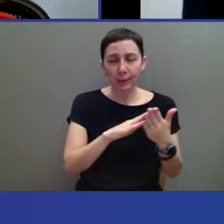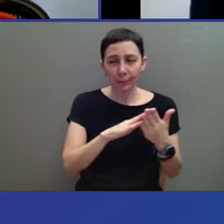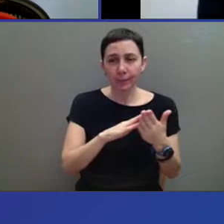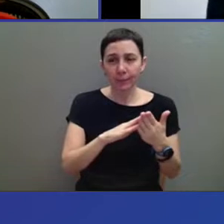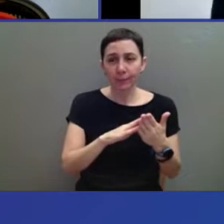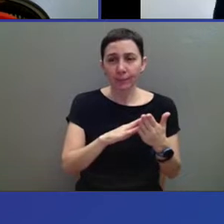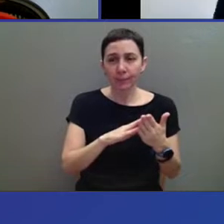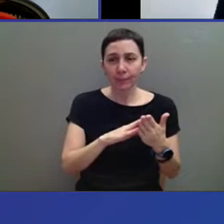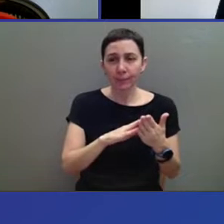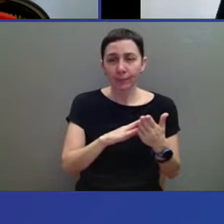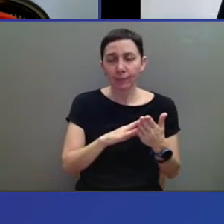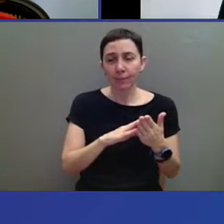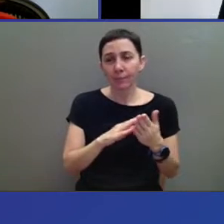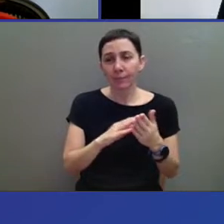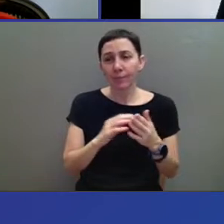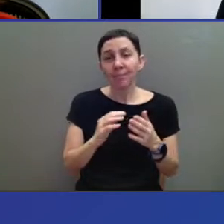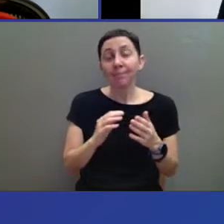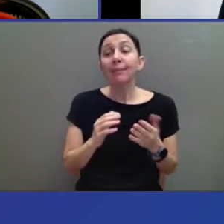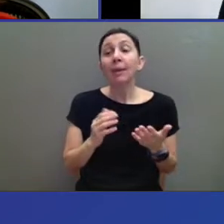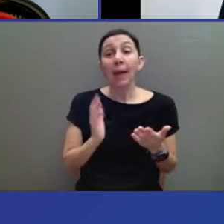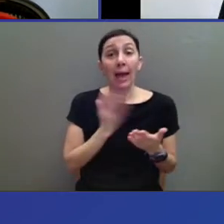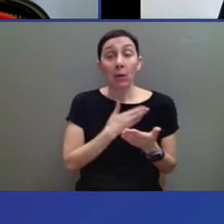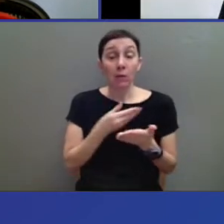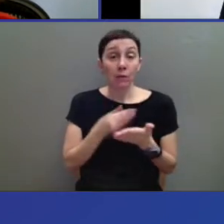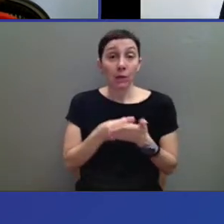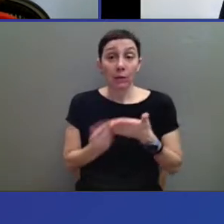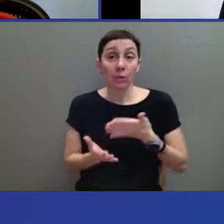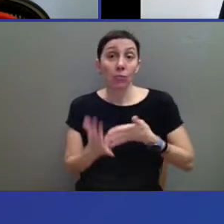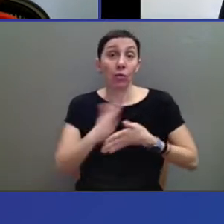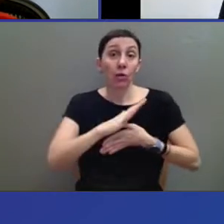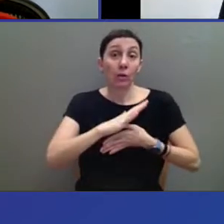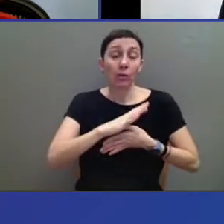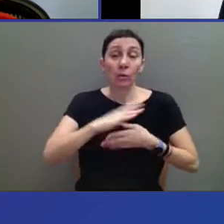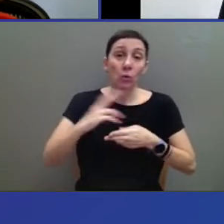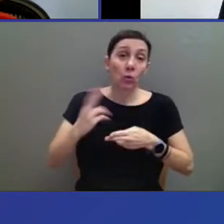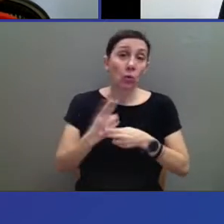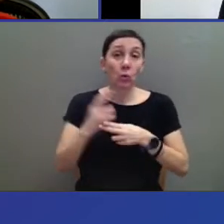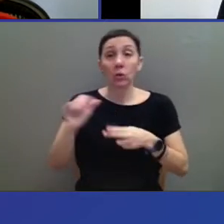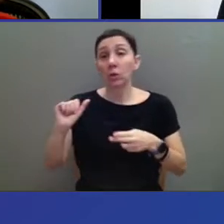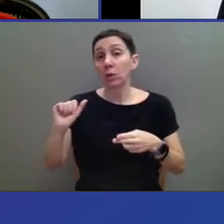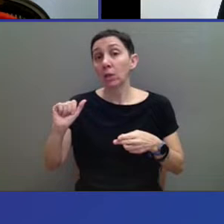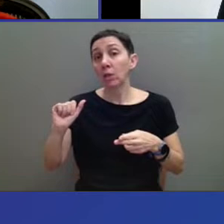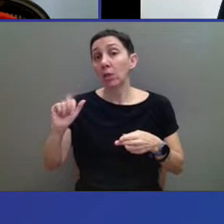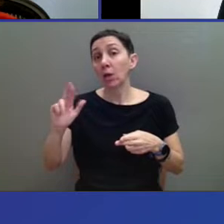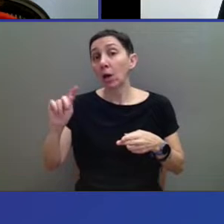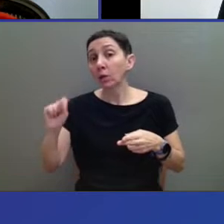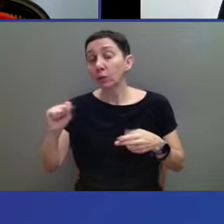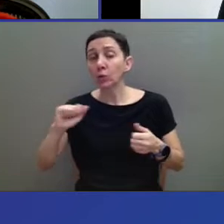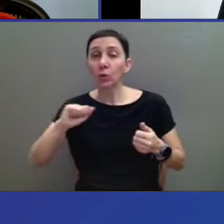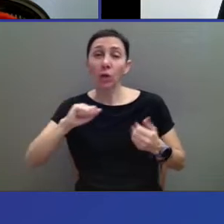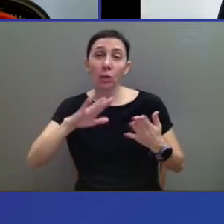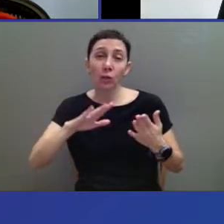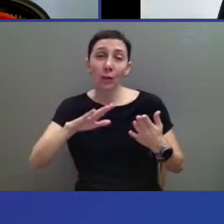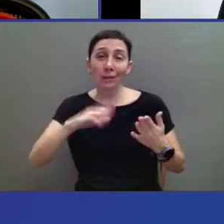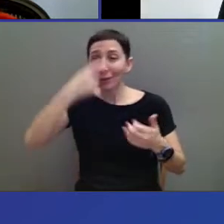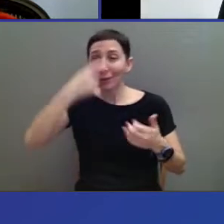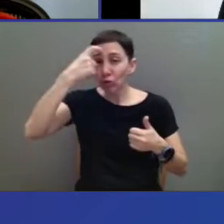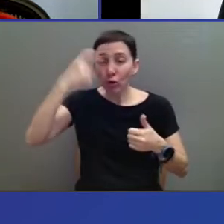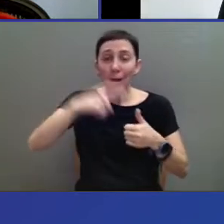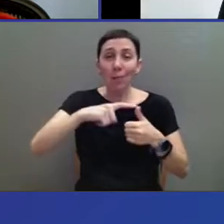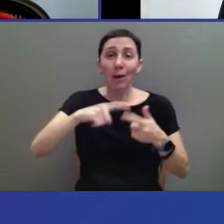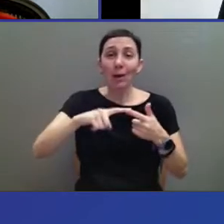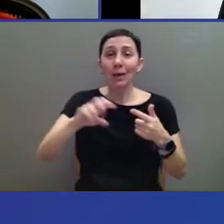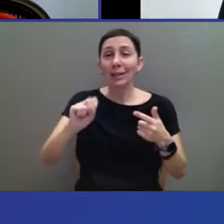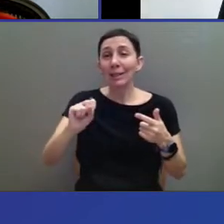given our funding priorities that focus on utilizing the arts to address issues such as trauma, stigma, and